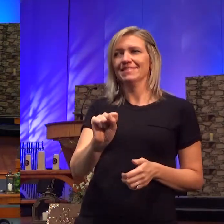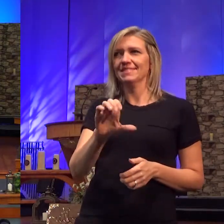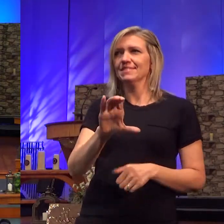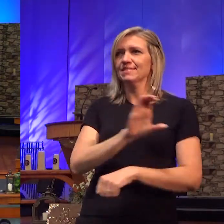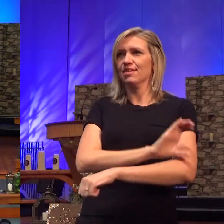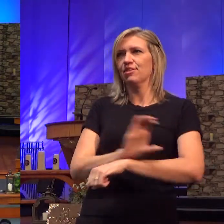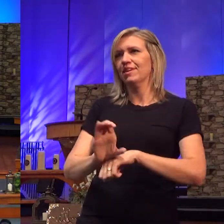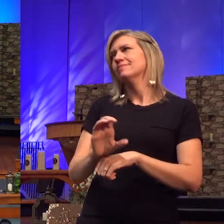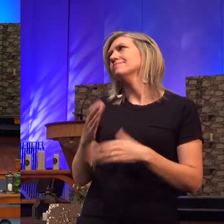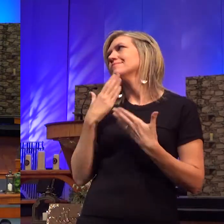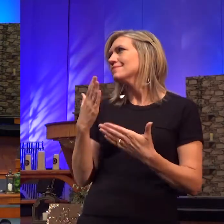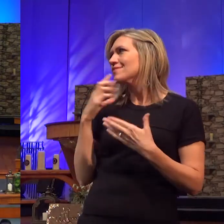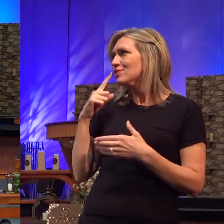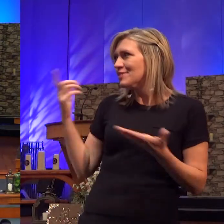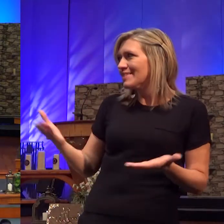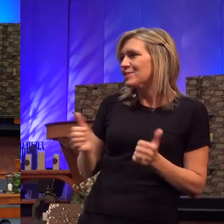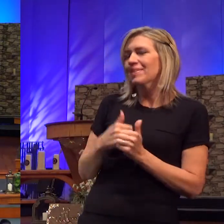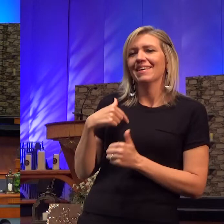us, Denise.